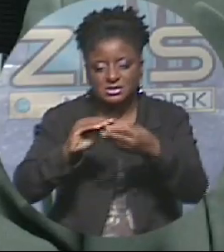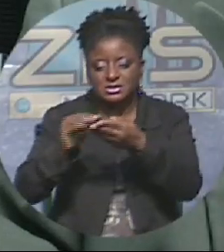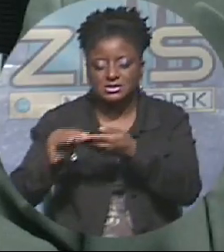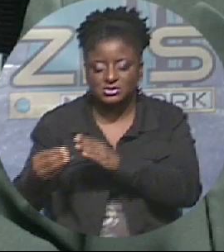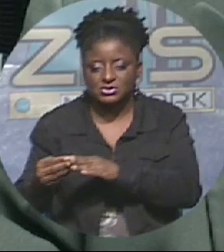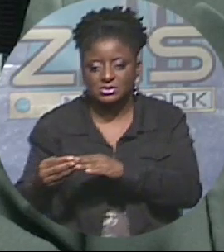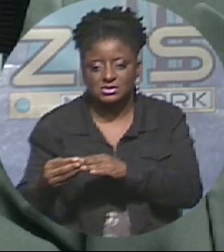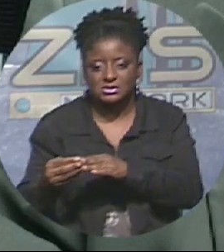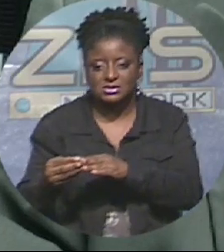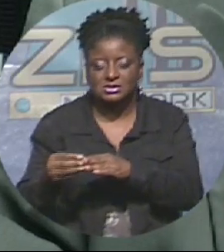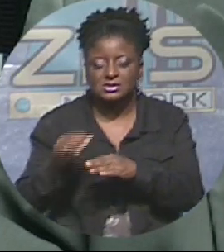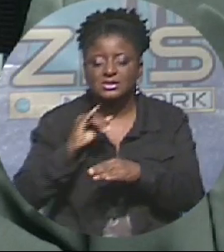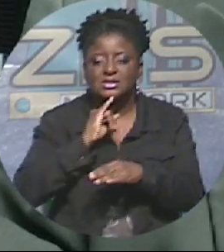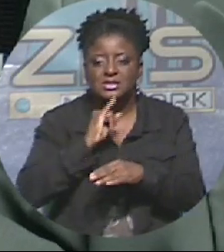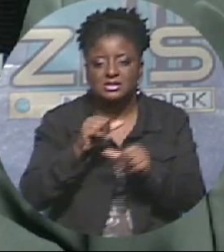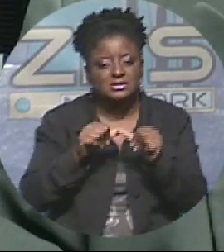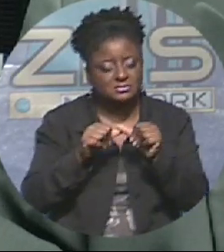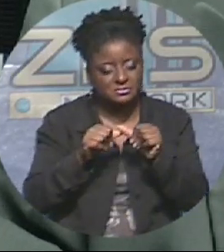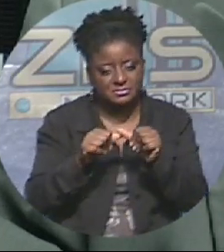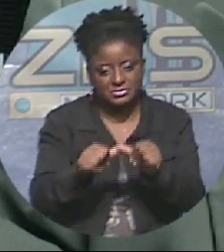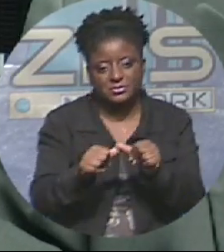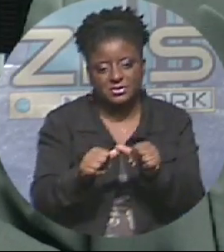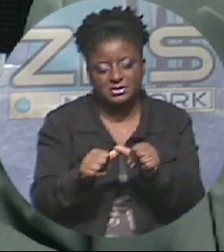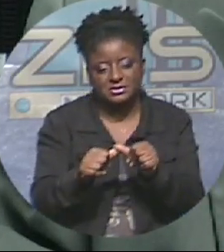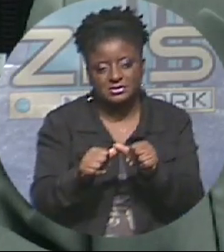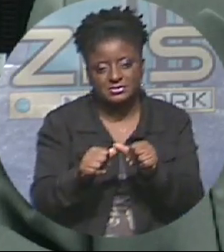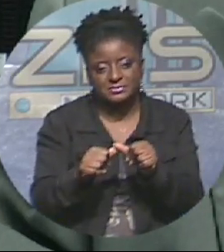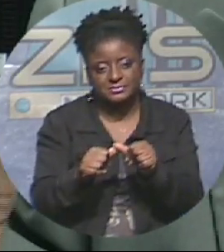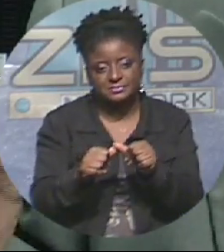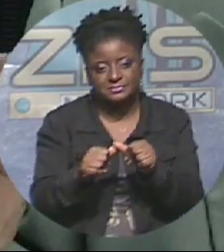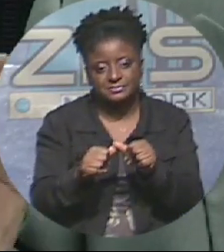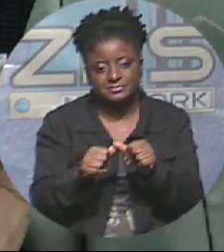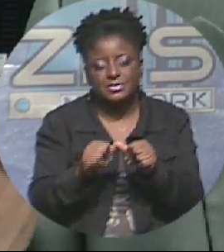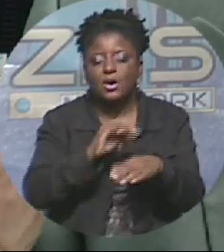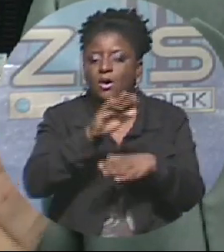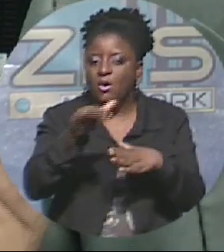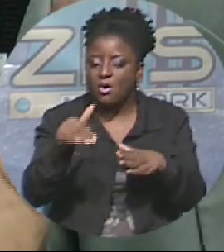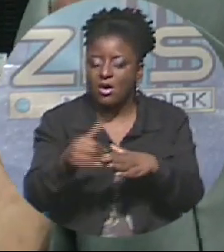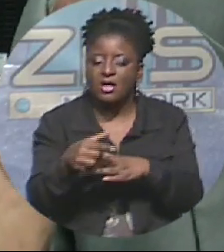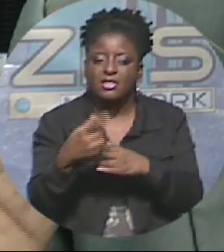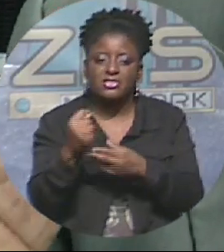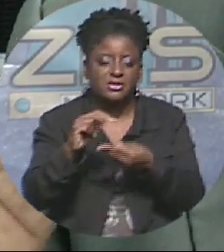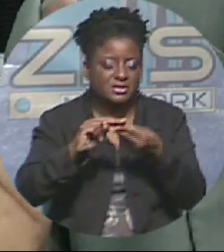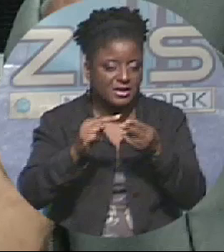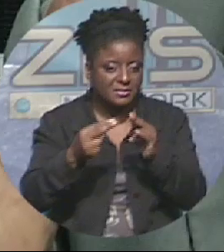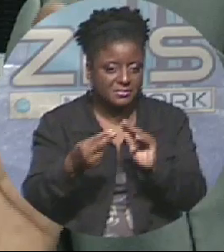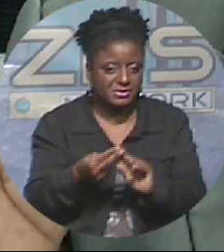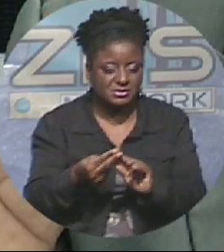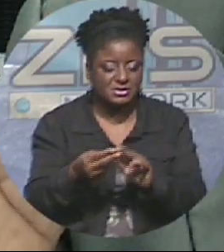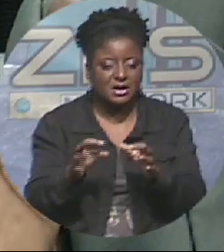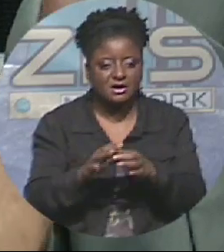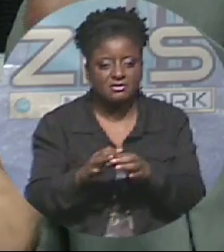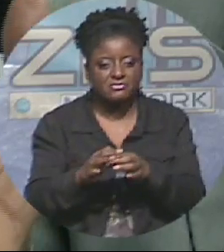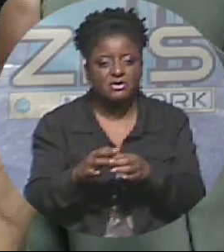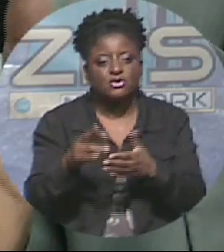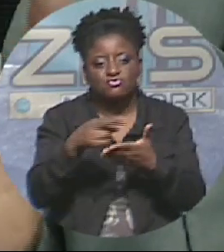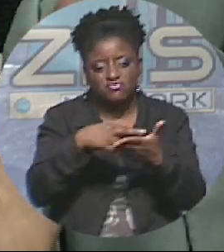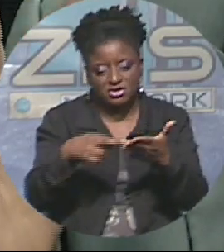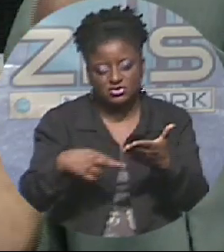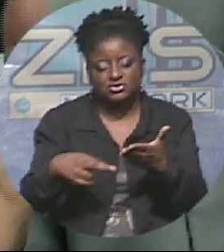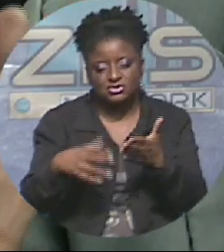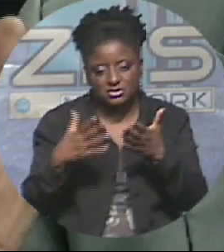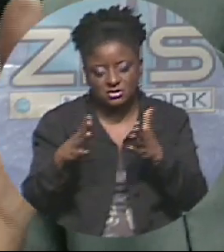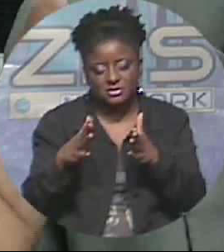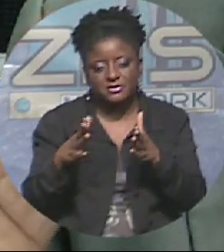speak to no particular law. It just says that all of the numbers of registered voters in each polling division should be around